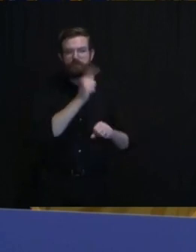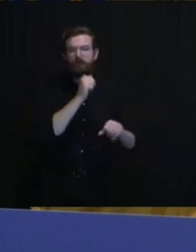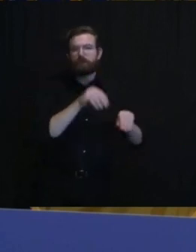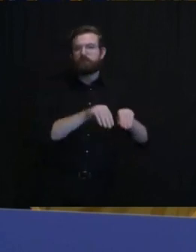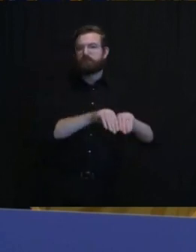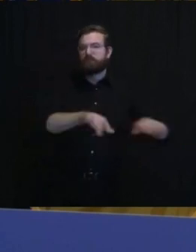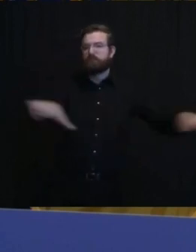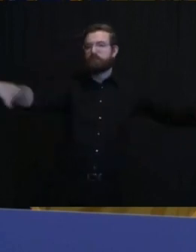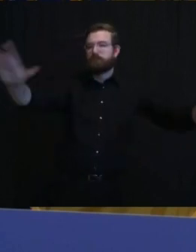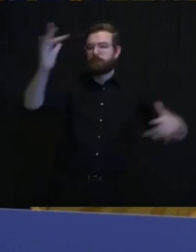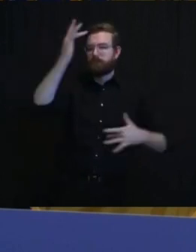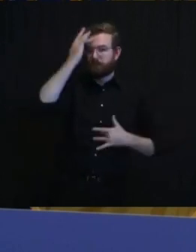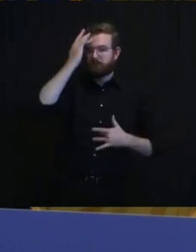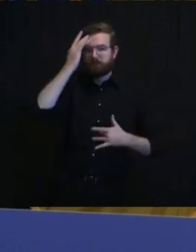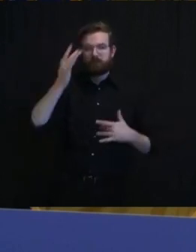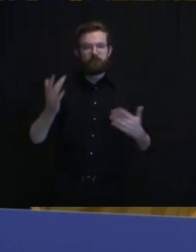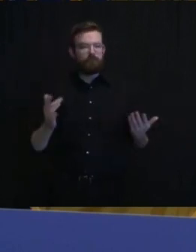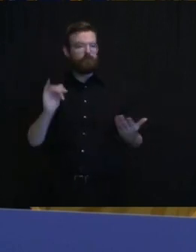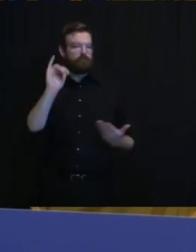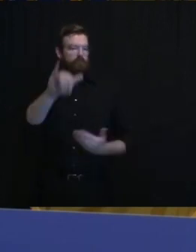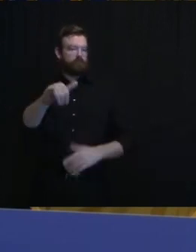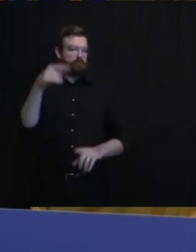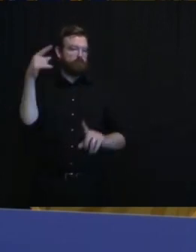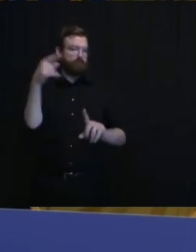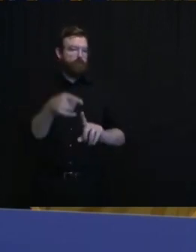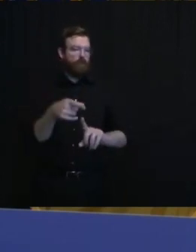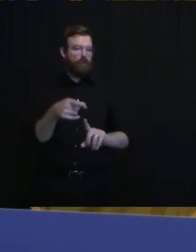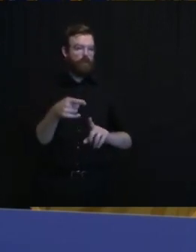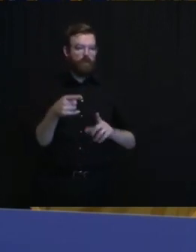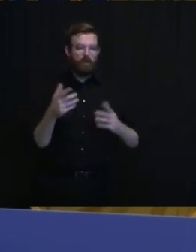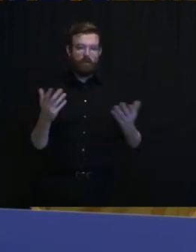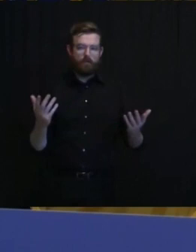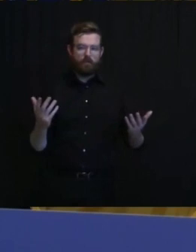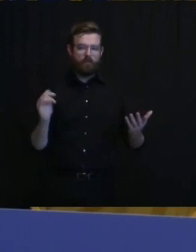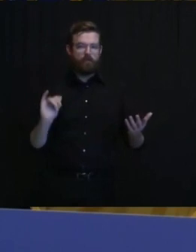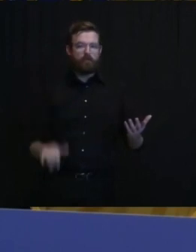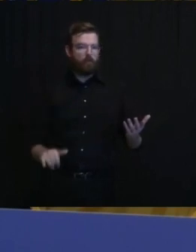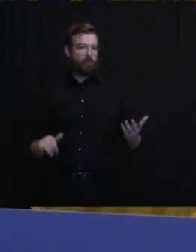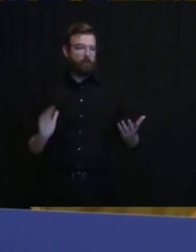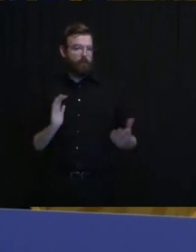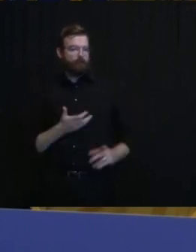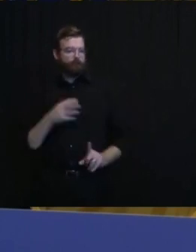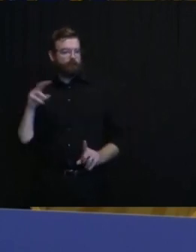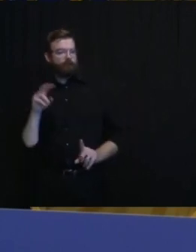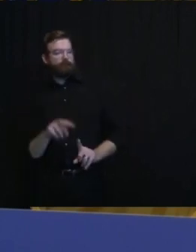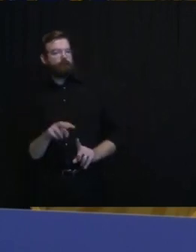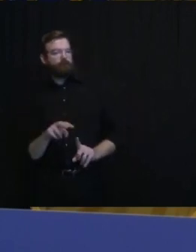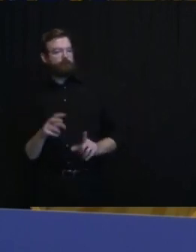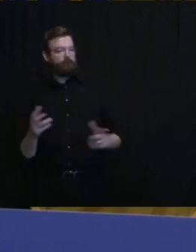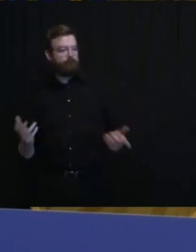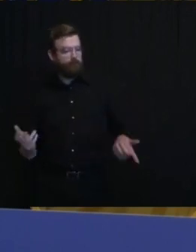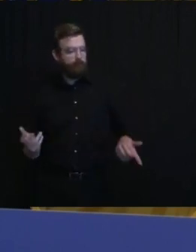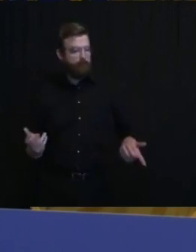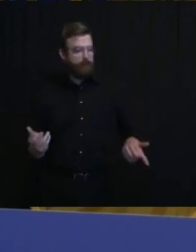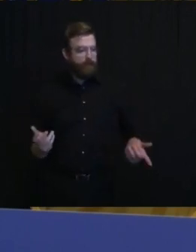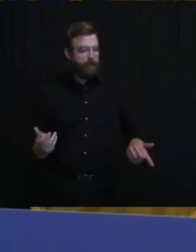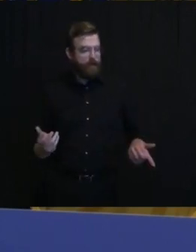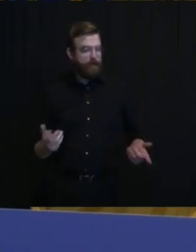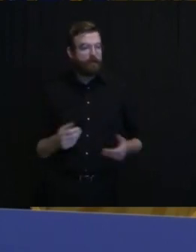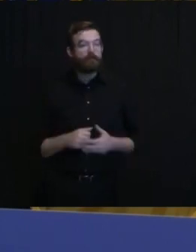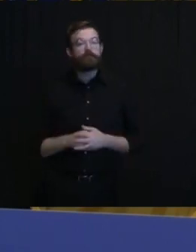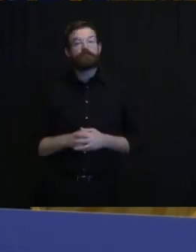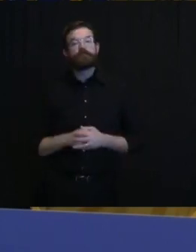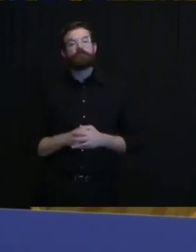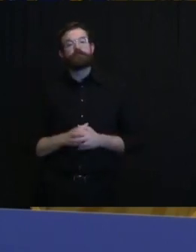icing on the cake that we get the characterization of the number of cases and the burden. It's information that we